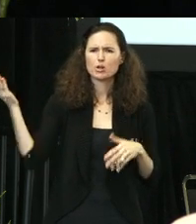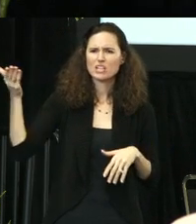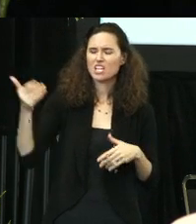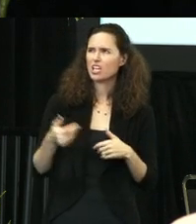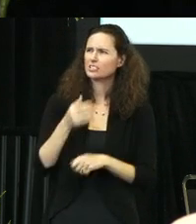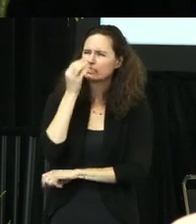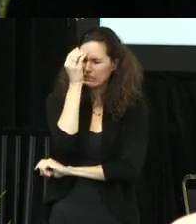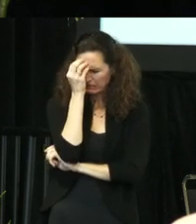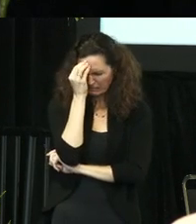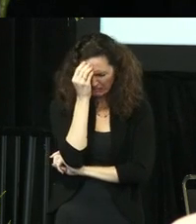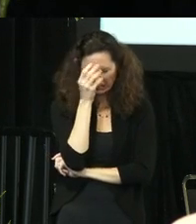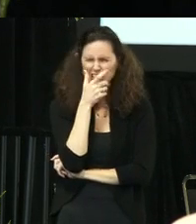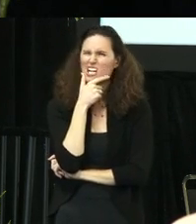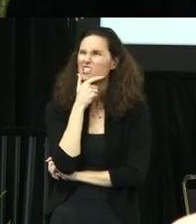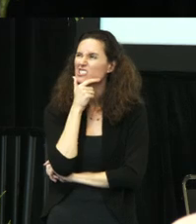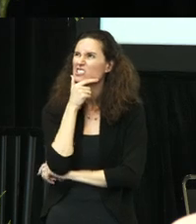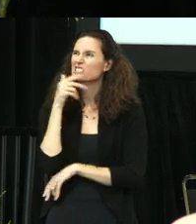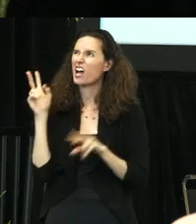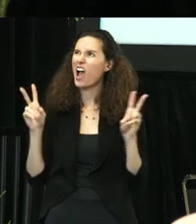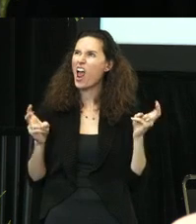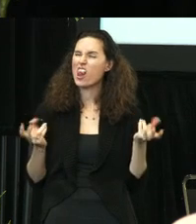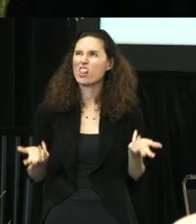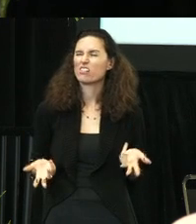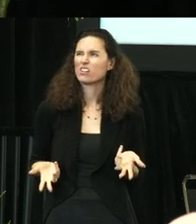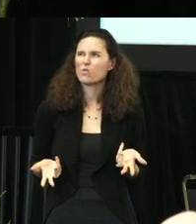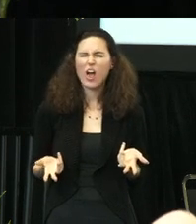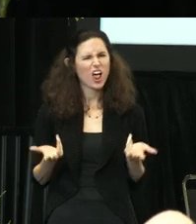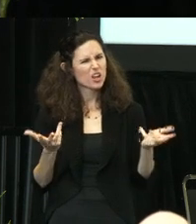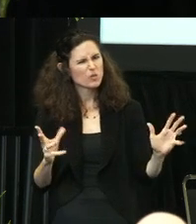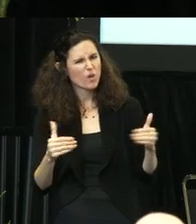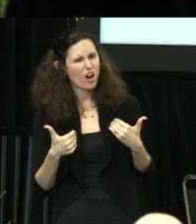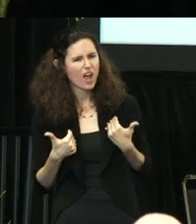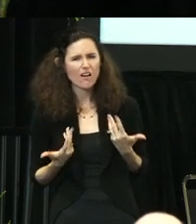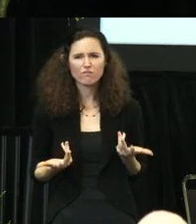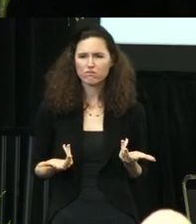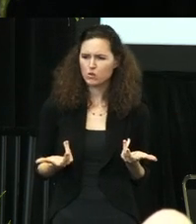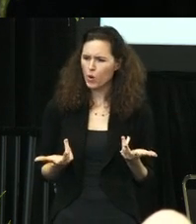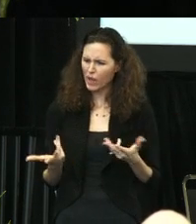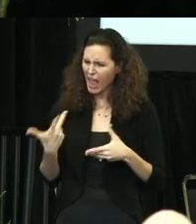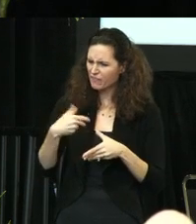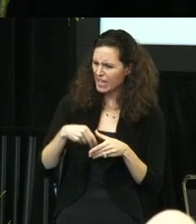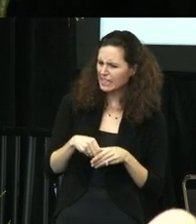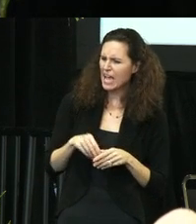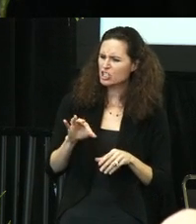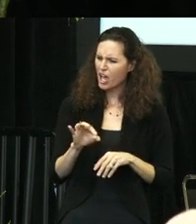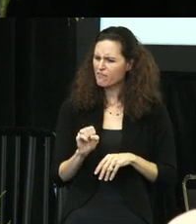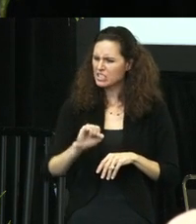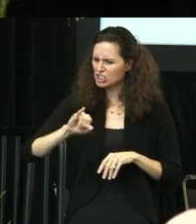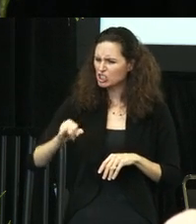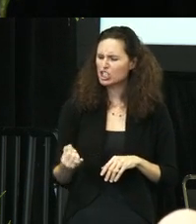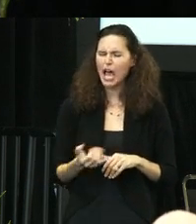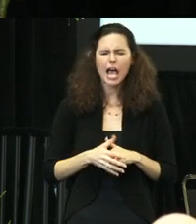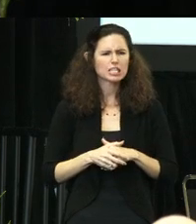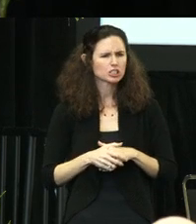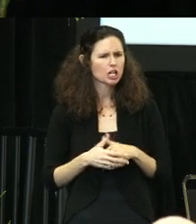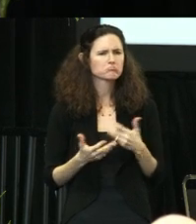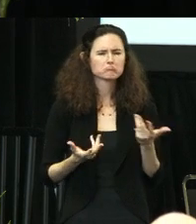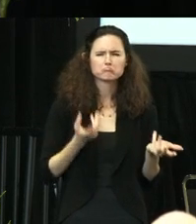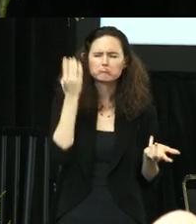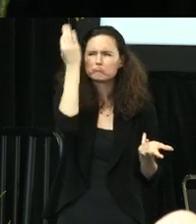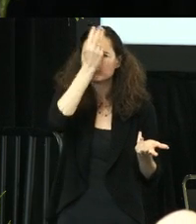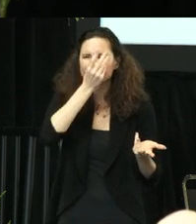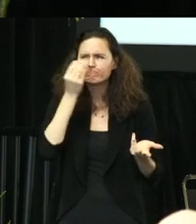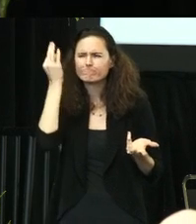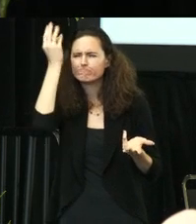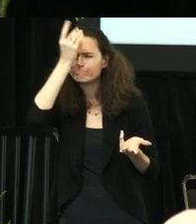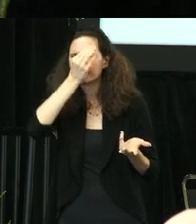we kind of went, Title. I mean, we have Engage FSCJ going for us already. And so we tossed around